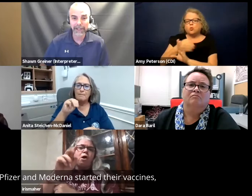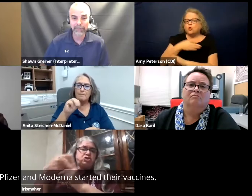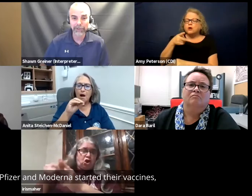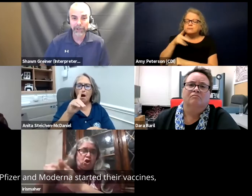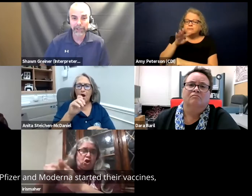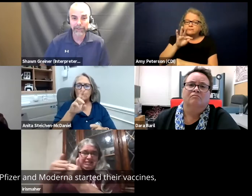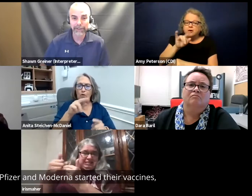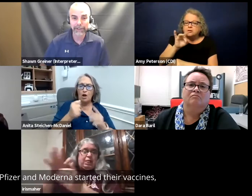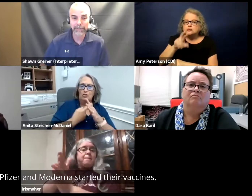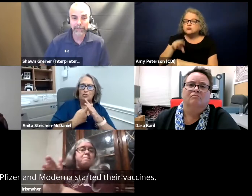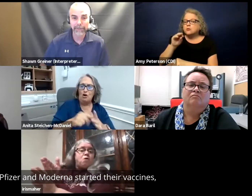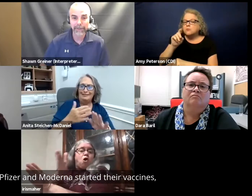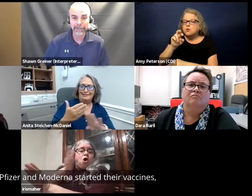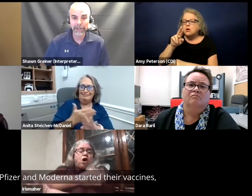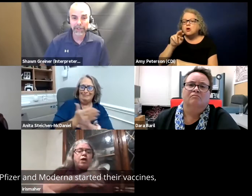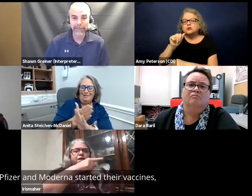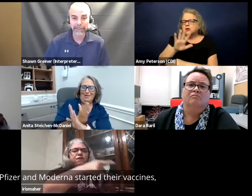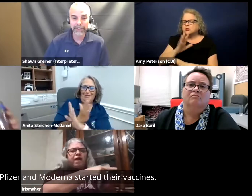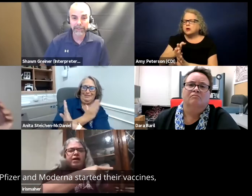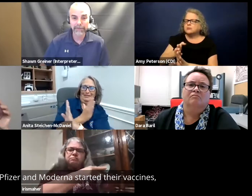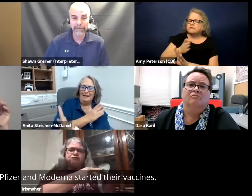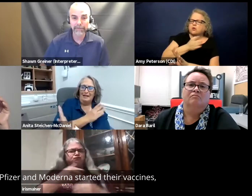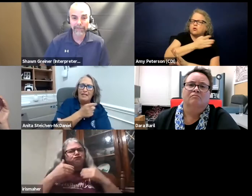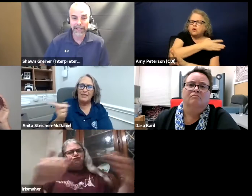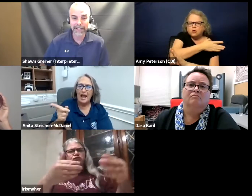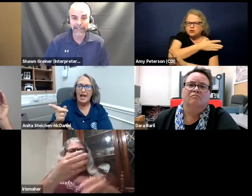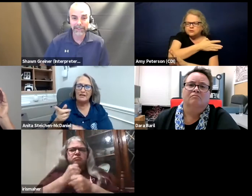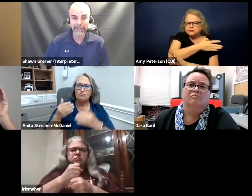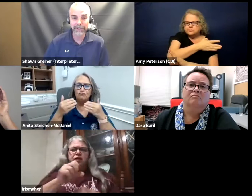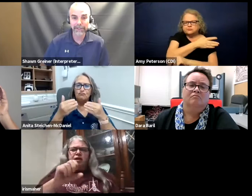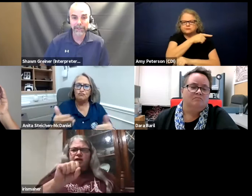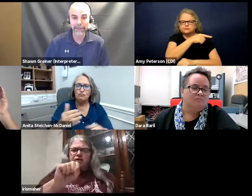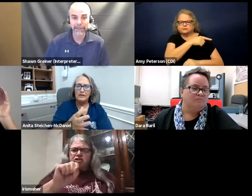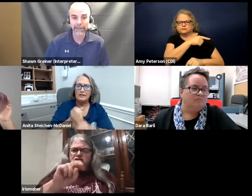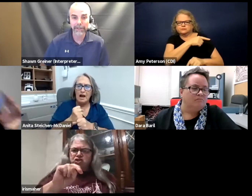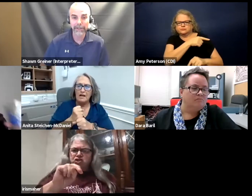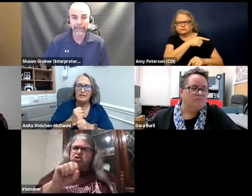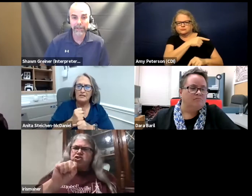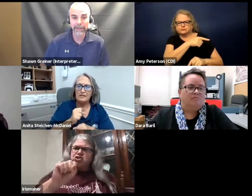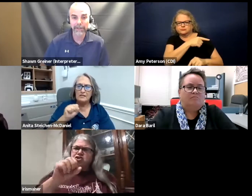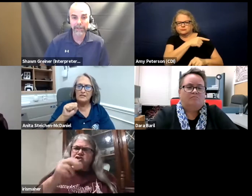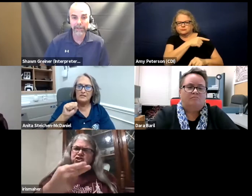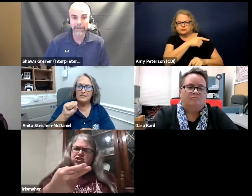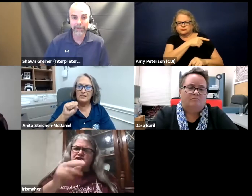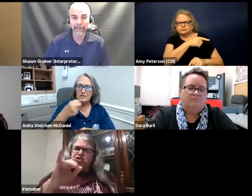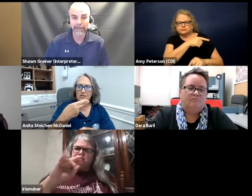Pfizer and Moderna started their vaccines,